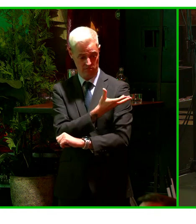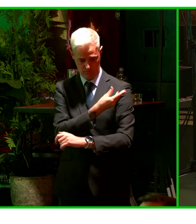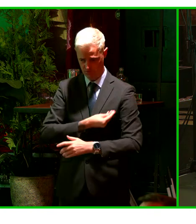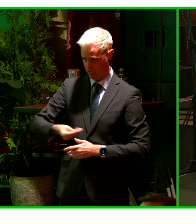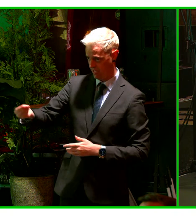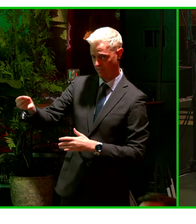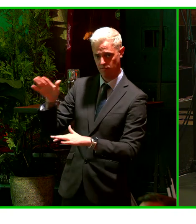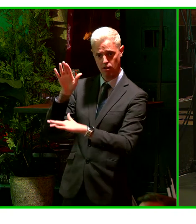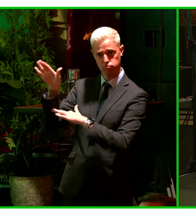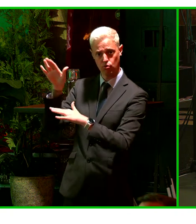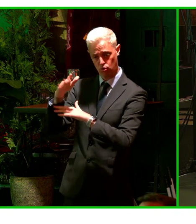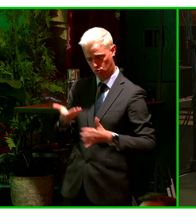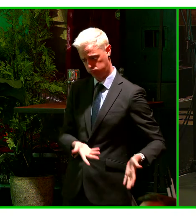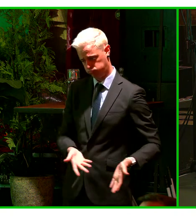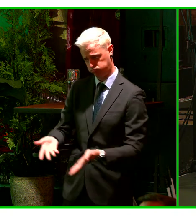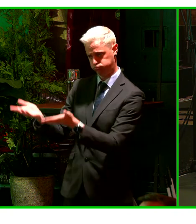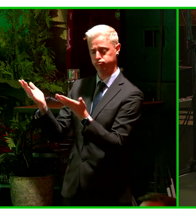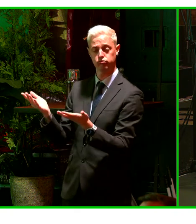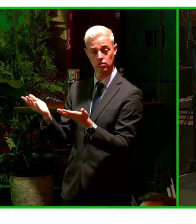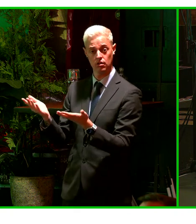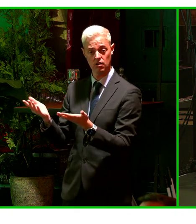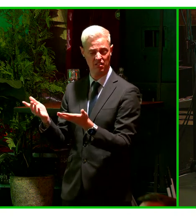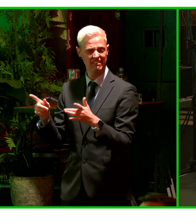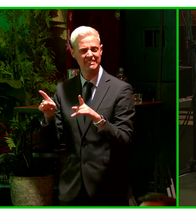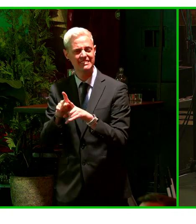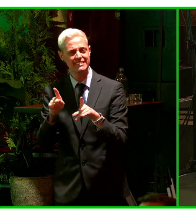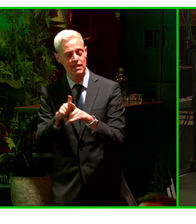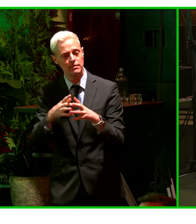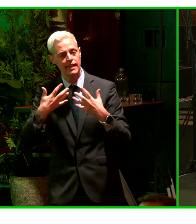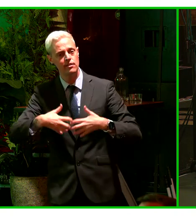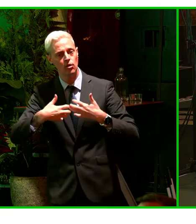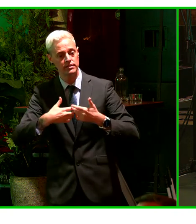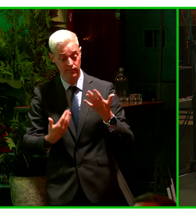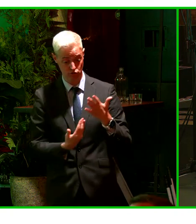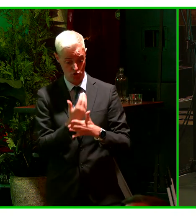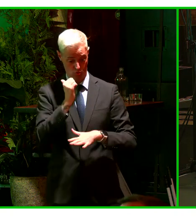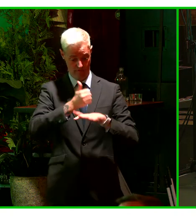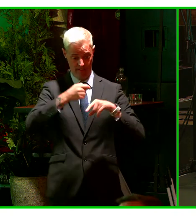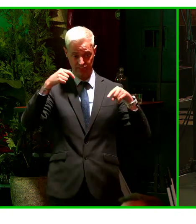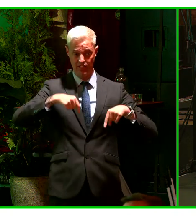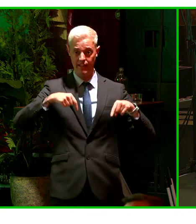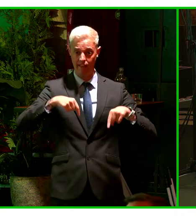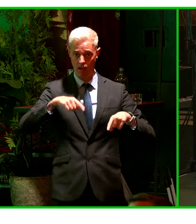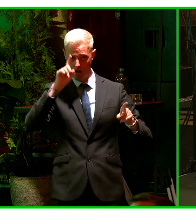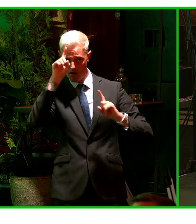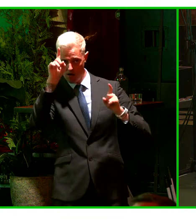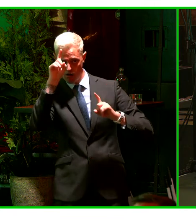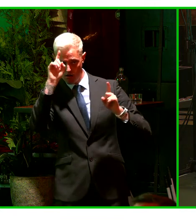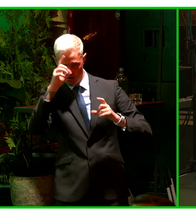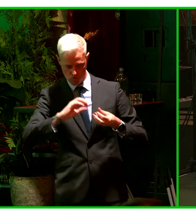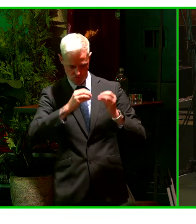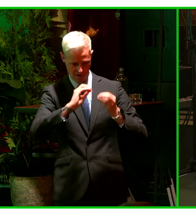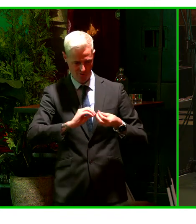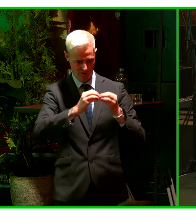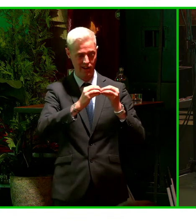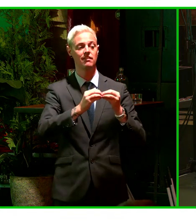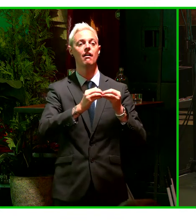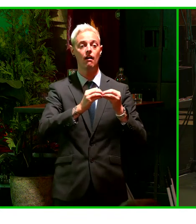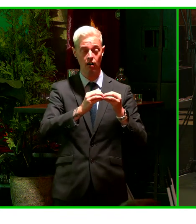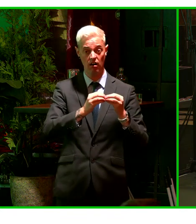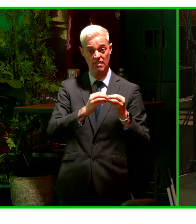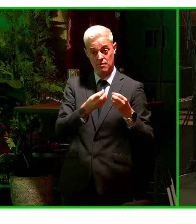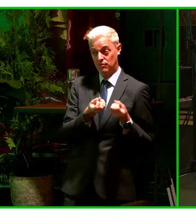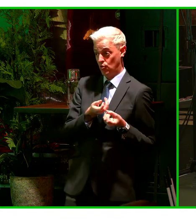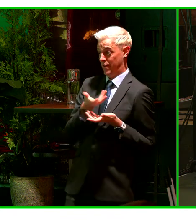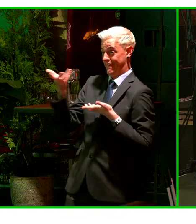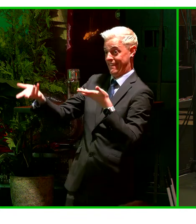to countries. We're going to need green technology equity. We're going to need to do the innovation here where we can and we invent it, but we're going to then need